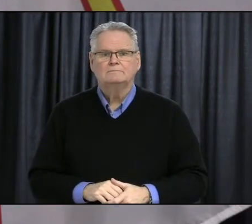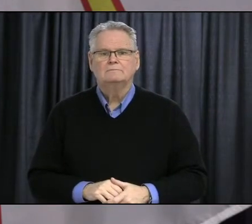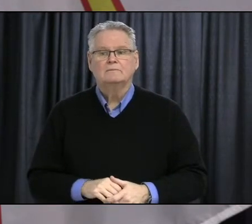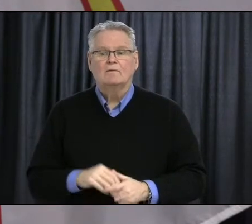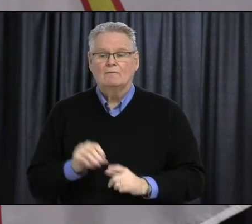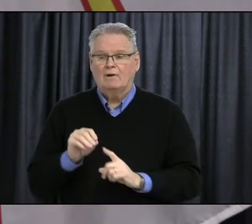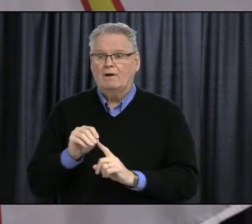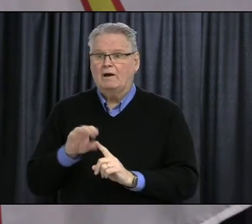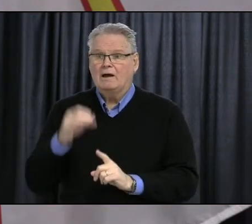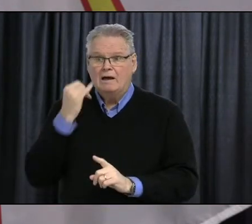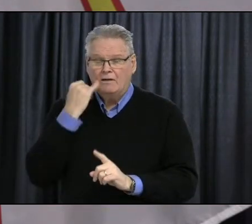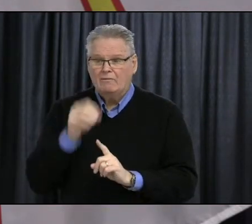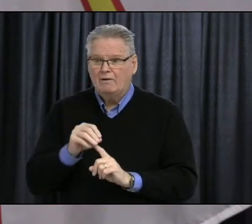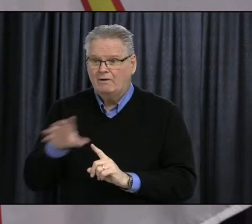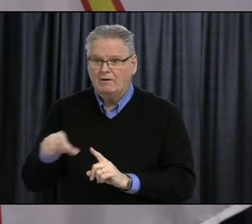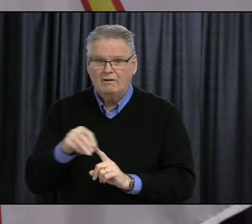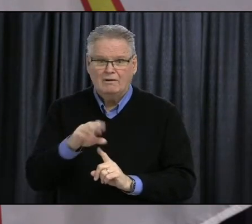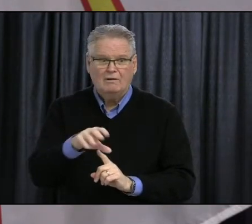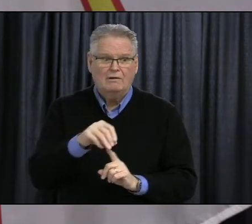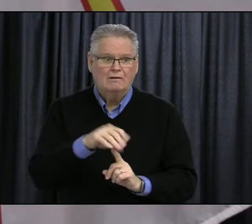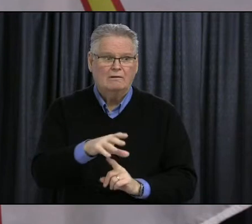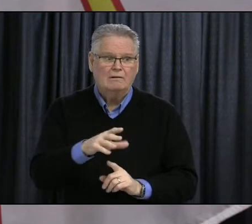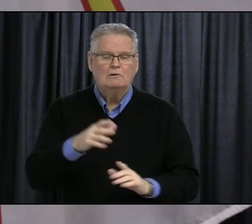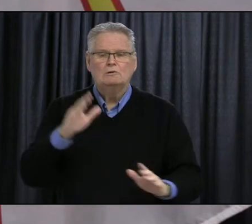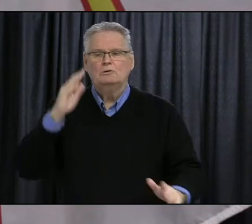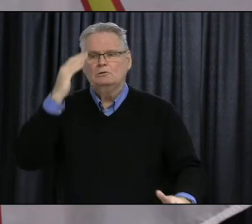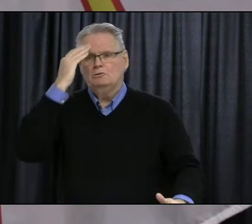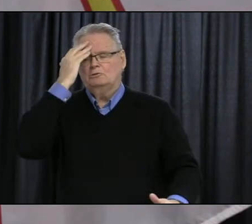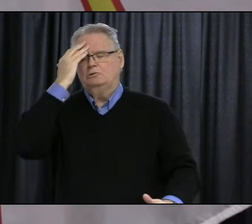or the more it takes to do the long contact tracing.